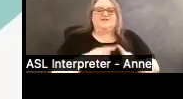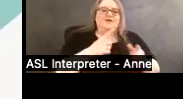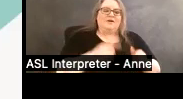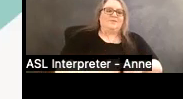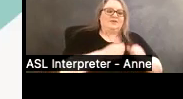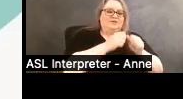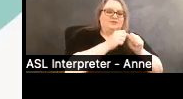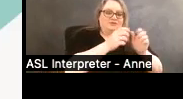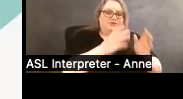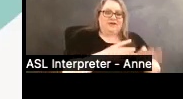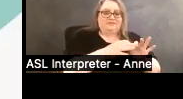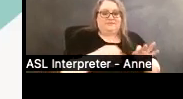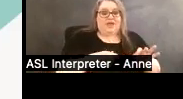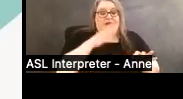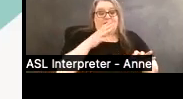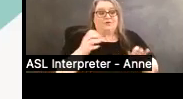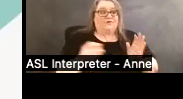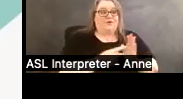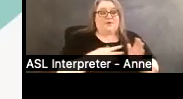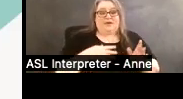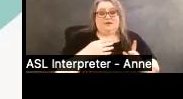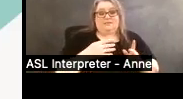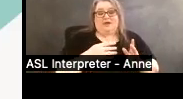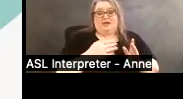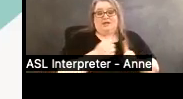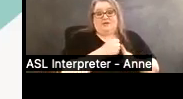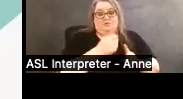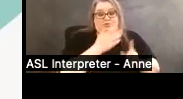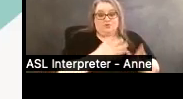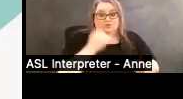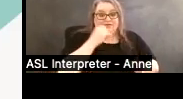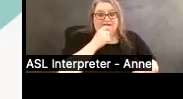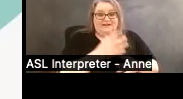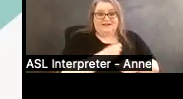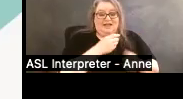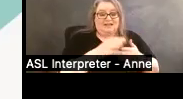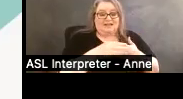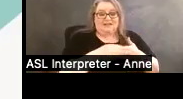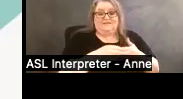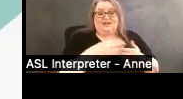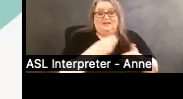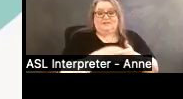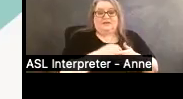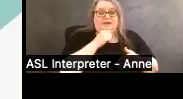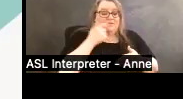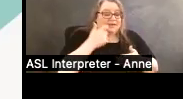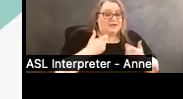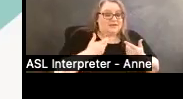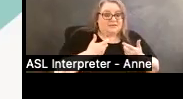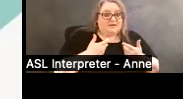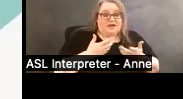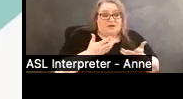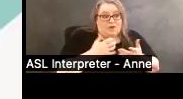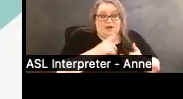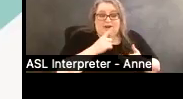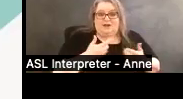thus: "I would have gone back to my abuser if I didn't get this flexible funding. Not because I want to. I don't like being with him,